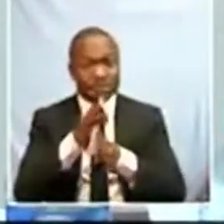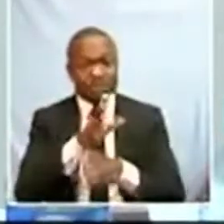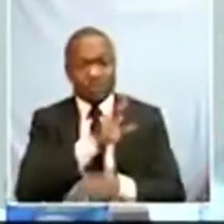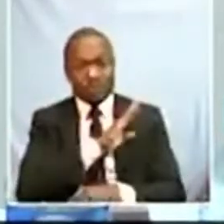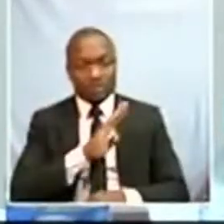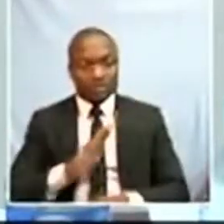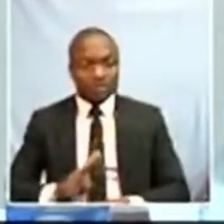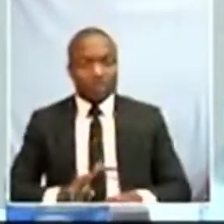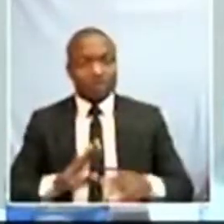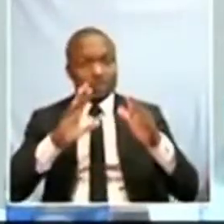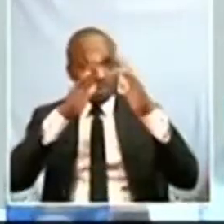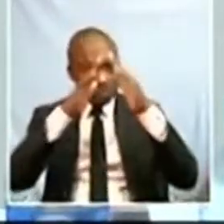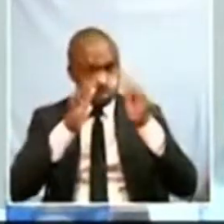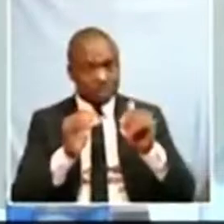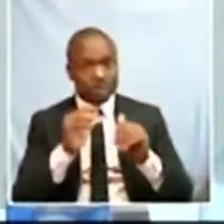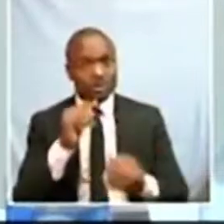only was